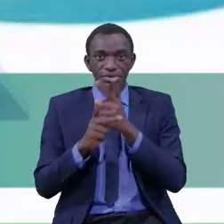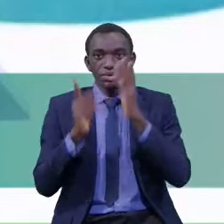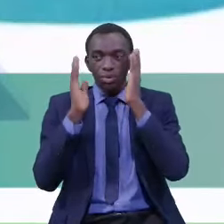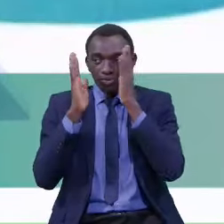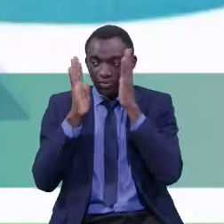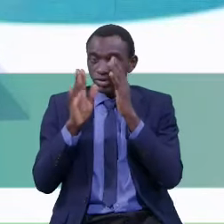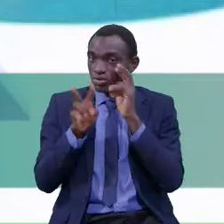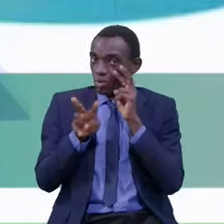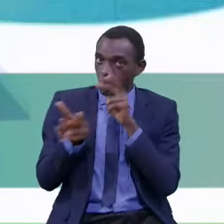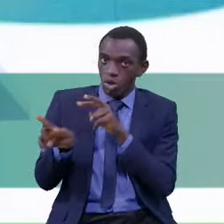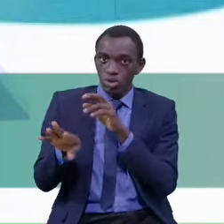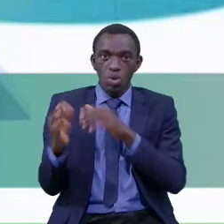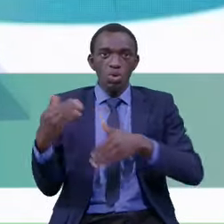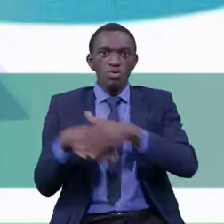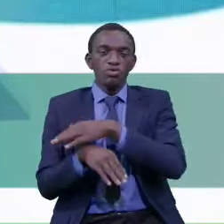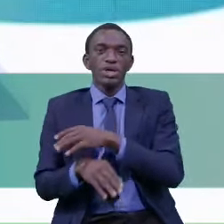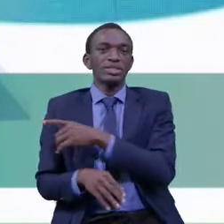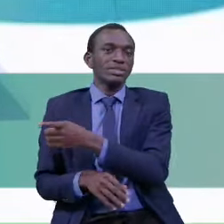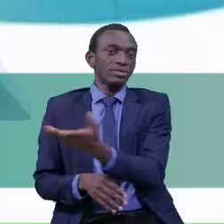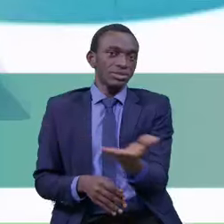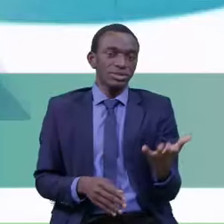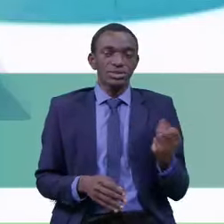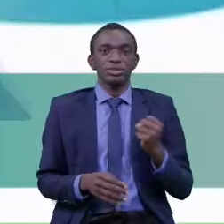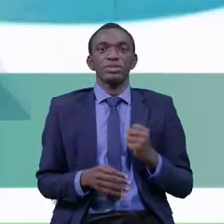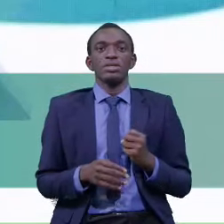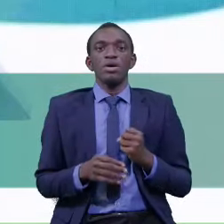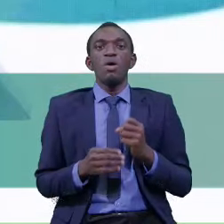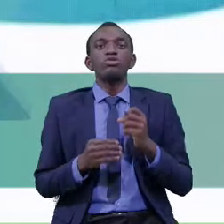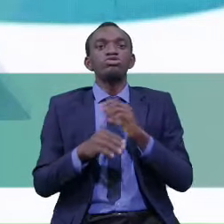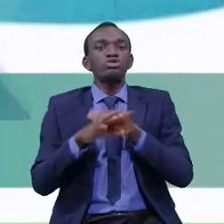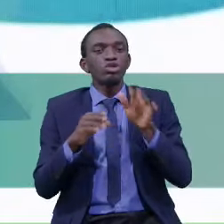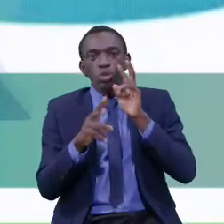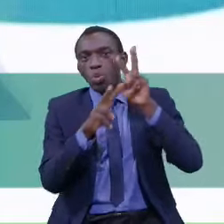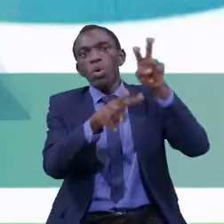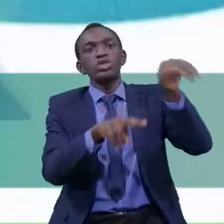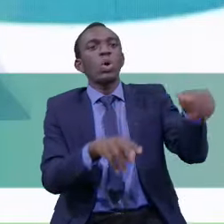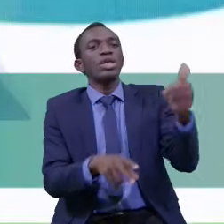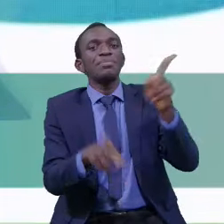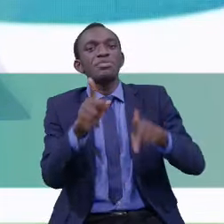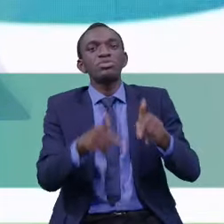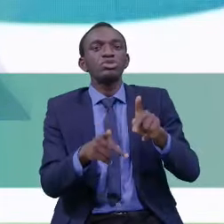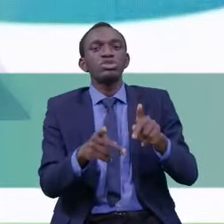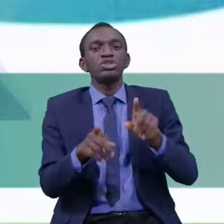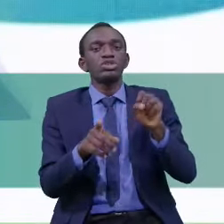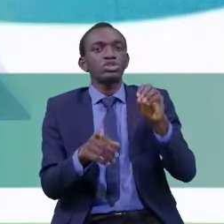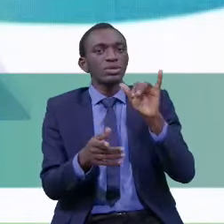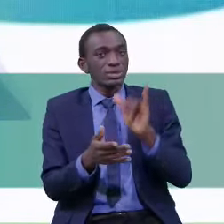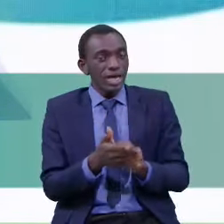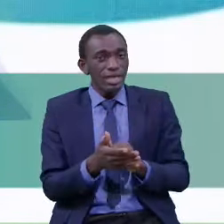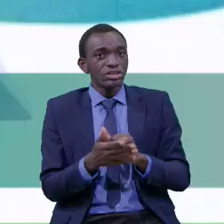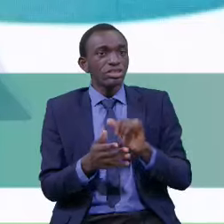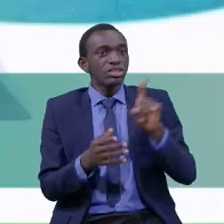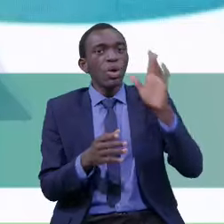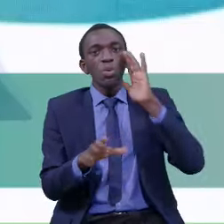You are watching over other people so that they will do well. They will stand right. That's all right. That's all right.